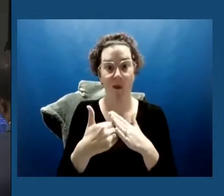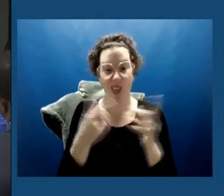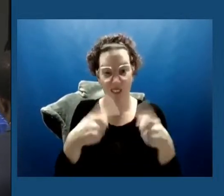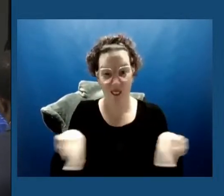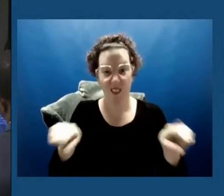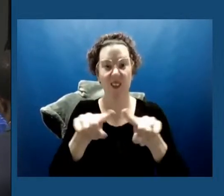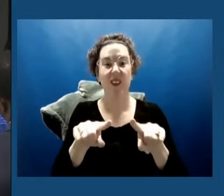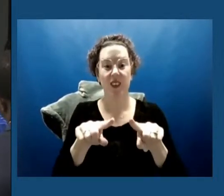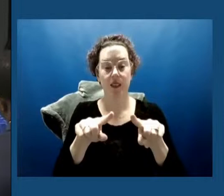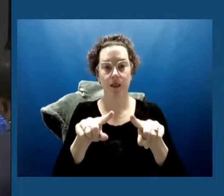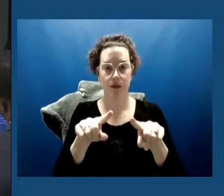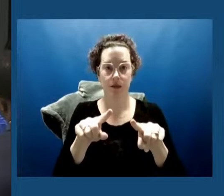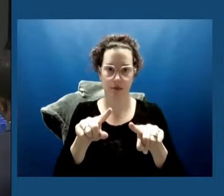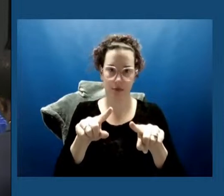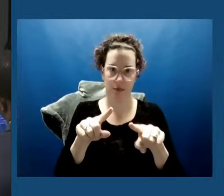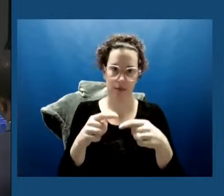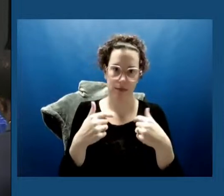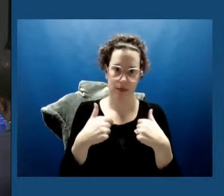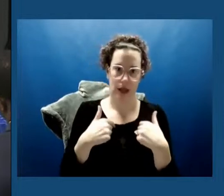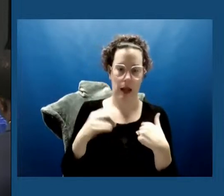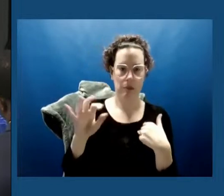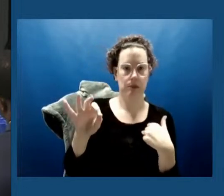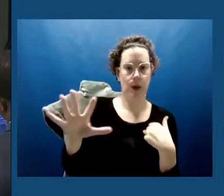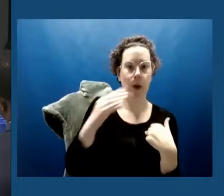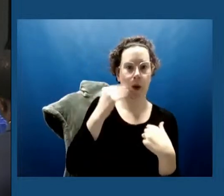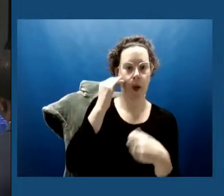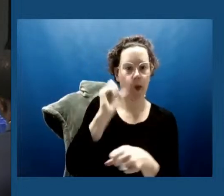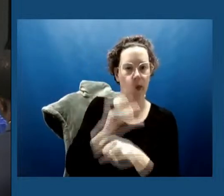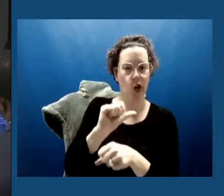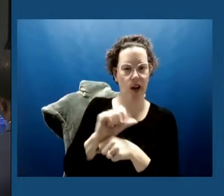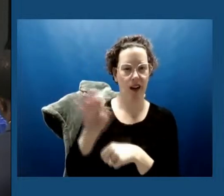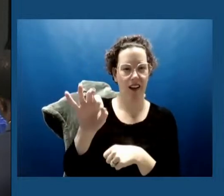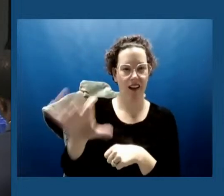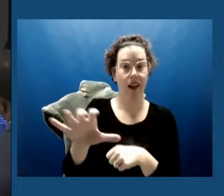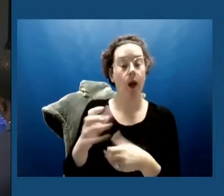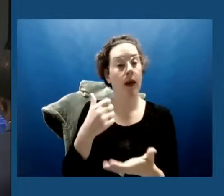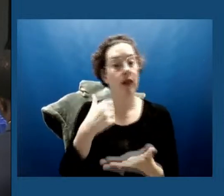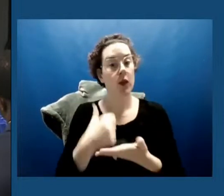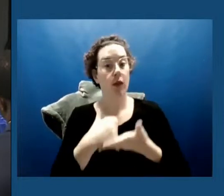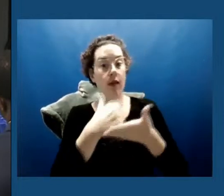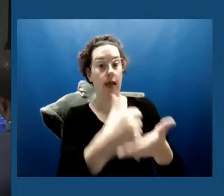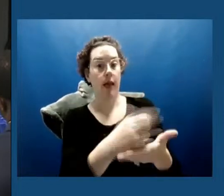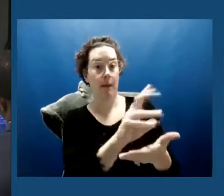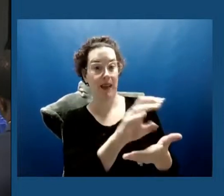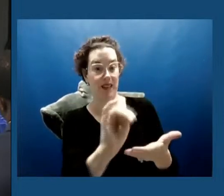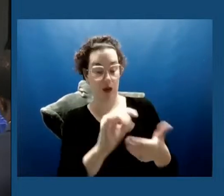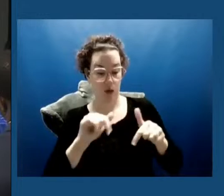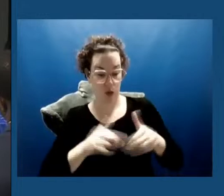should be teacher. I'm giving homework. We got to help these folks in Minnesota to do exactly this,